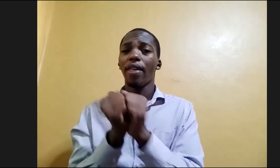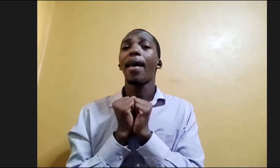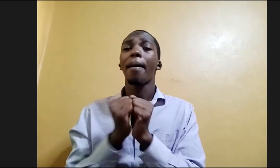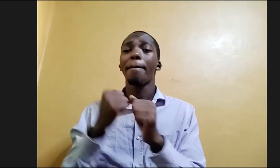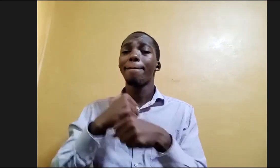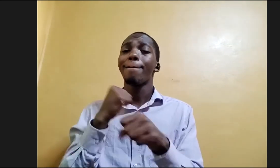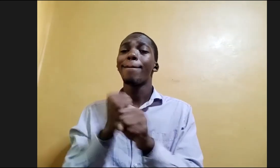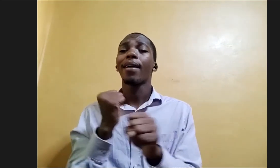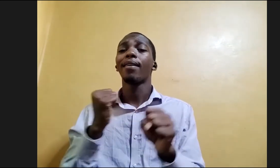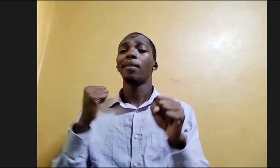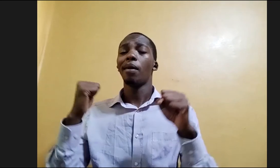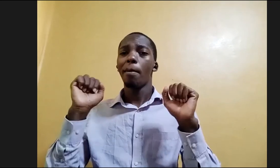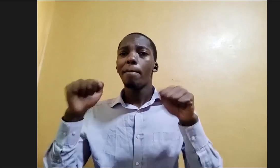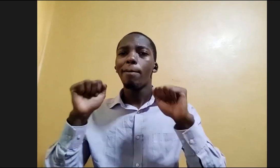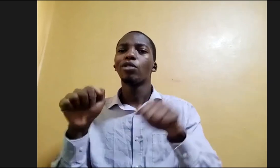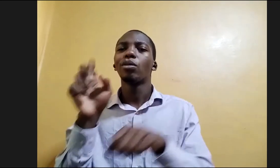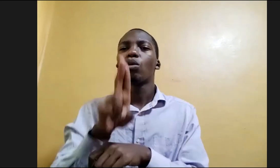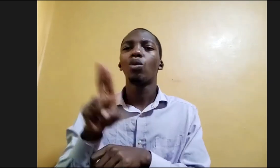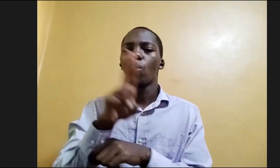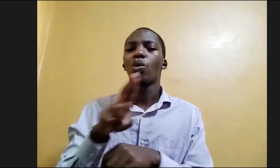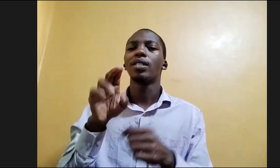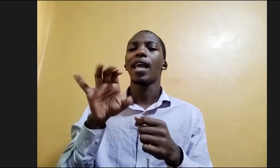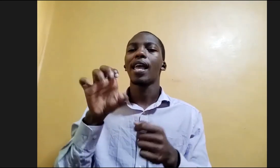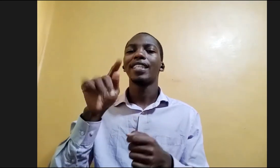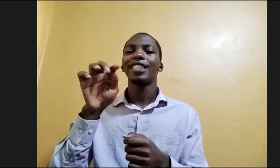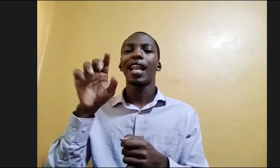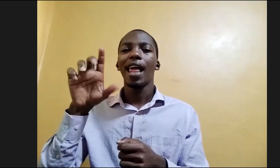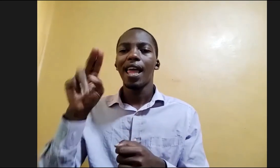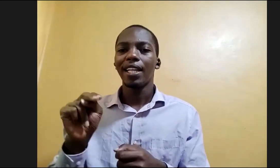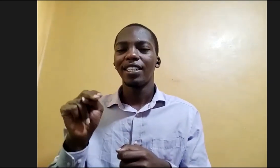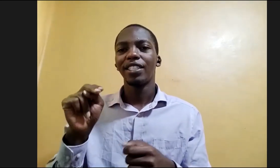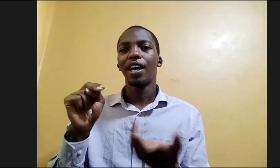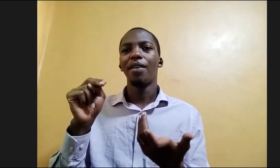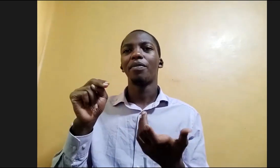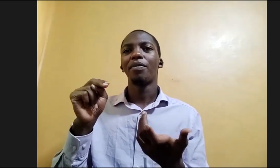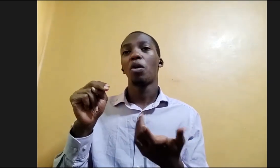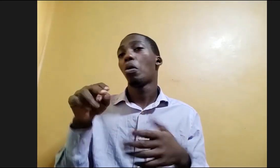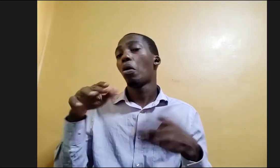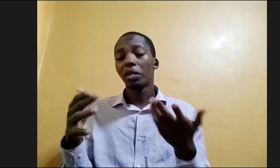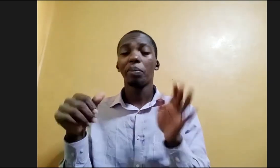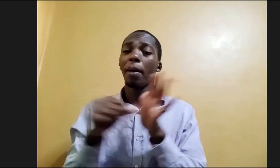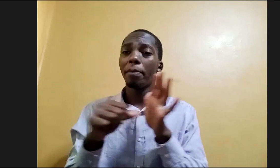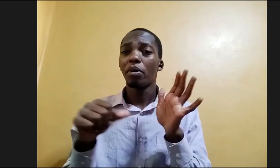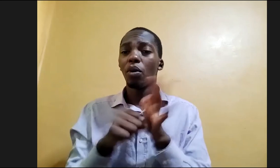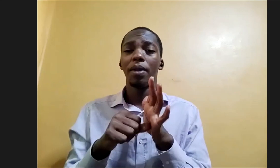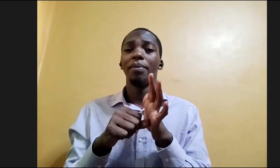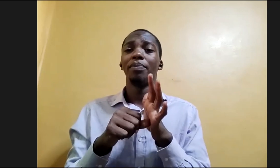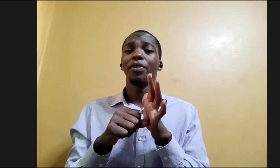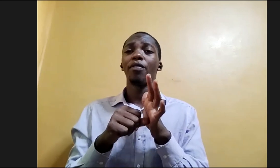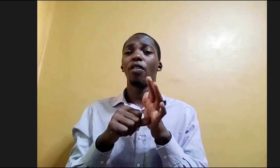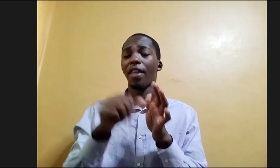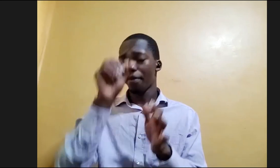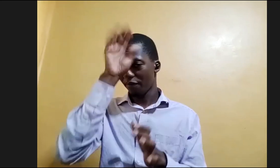to use this ethylene for the flooring induction. Otherwise, it will be really a problem in the pineapple productions,